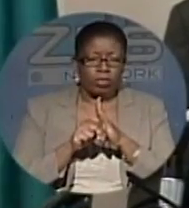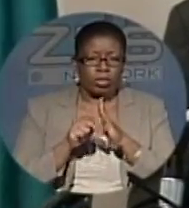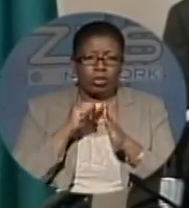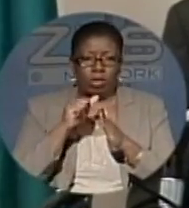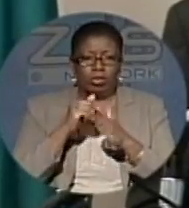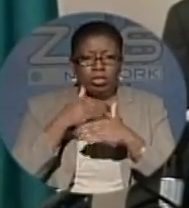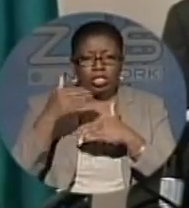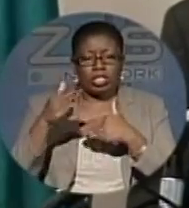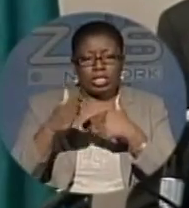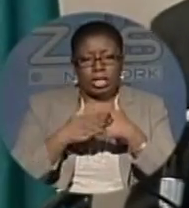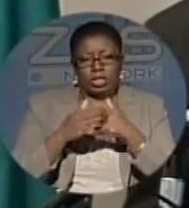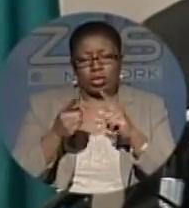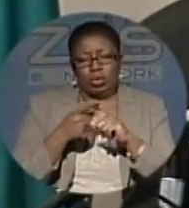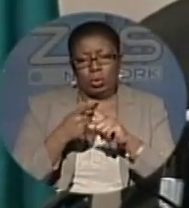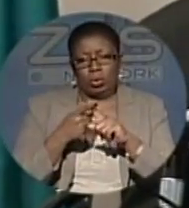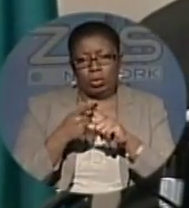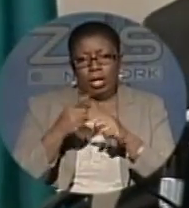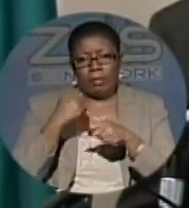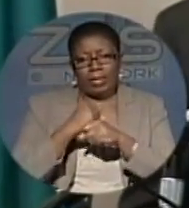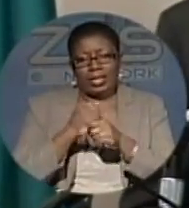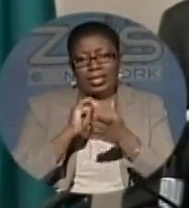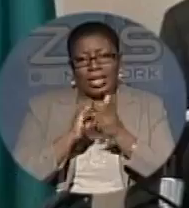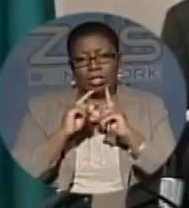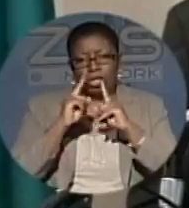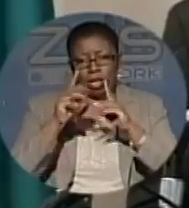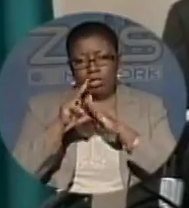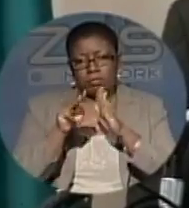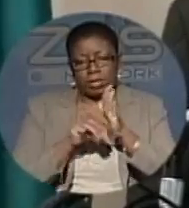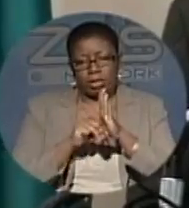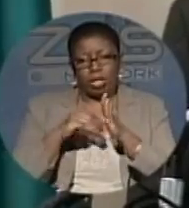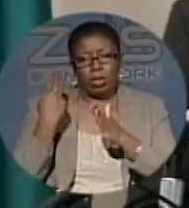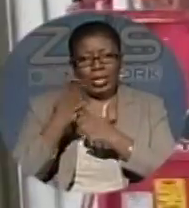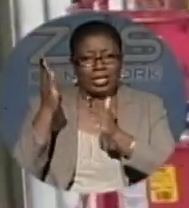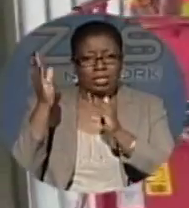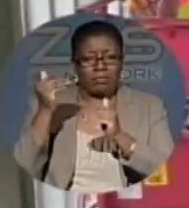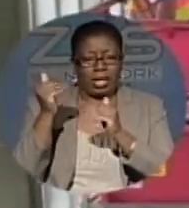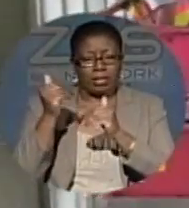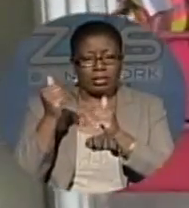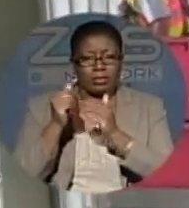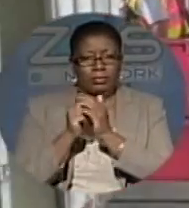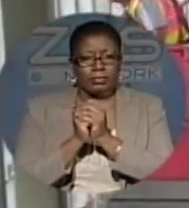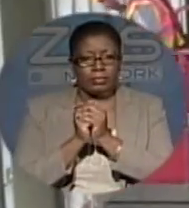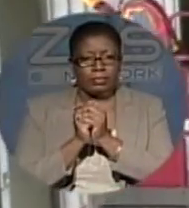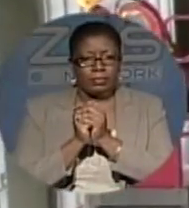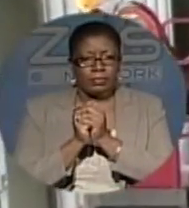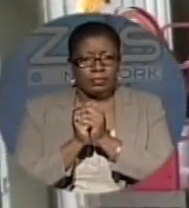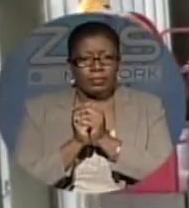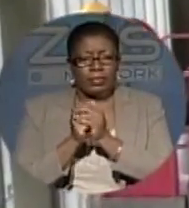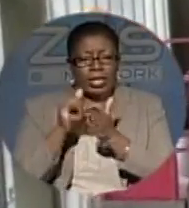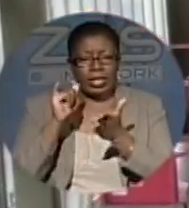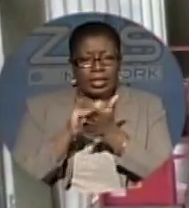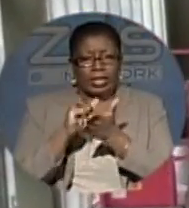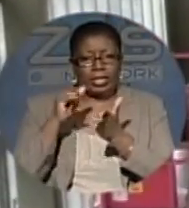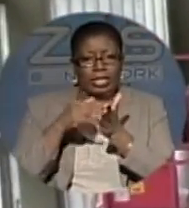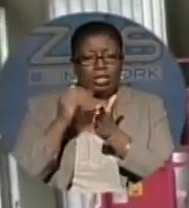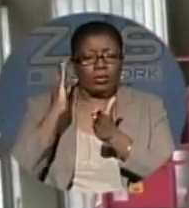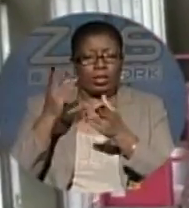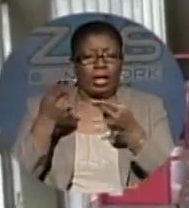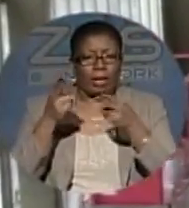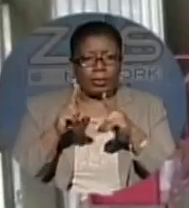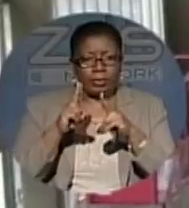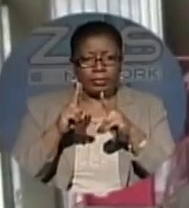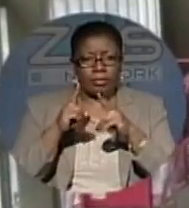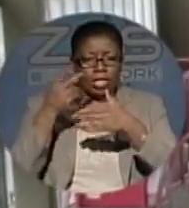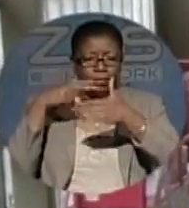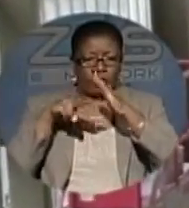make that announcement. It's not quite yet finalized, but we expect it's imminent. Steeves, however, forecast that a